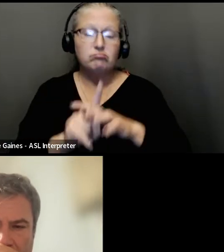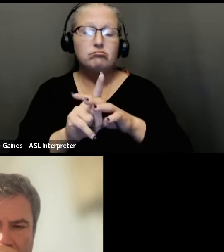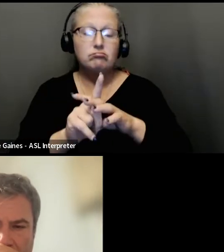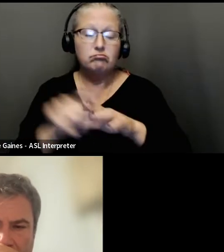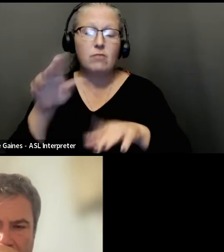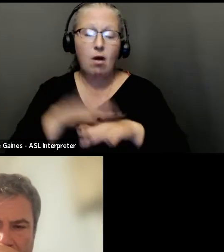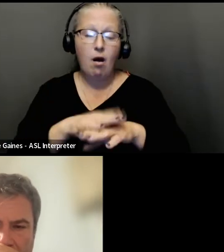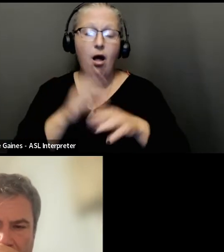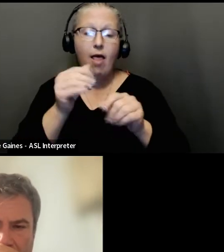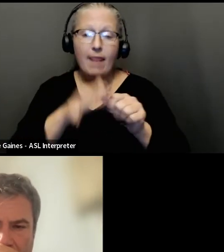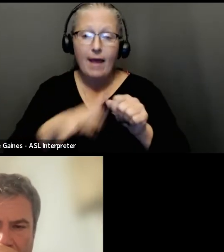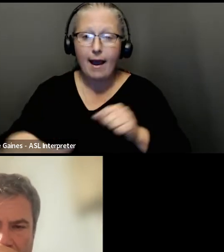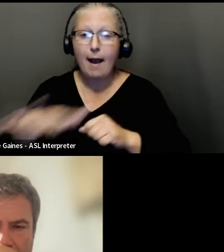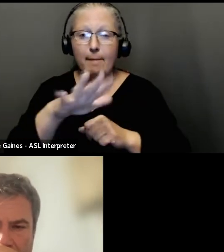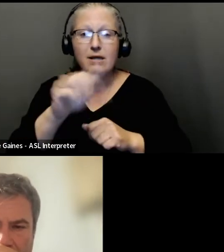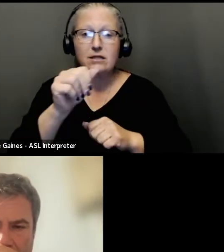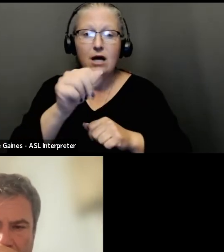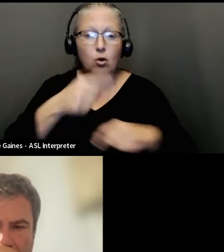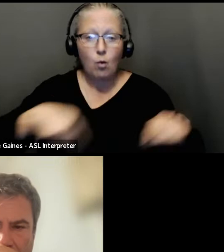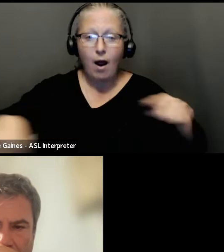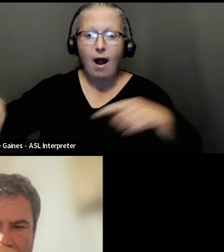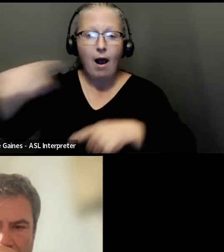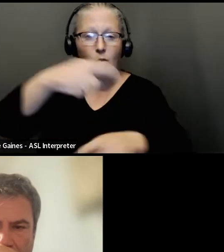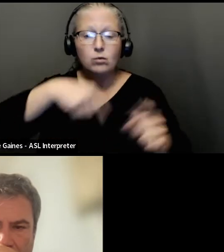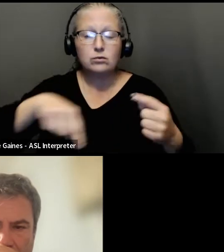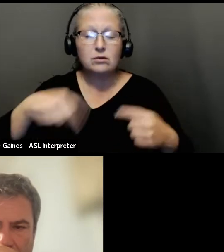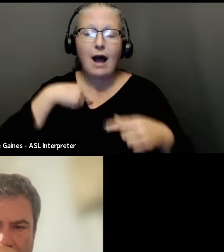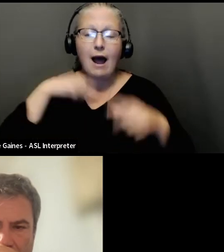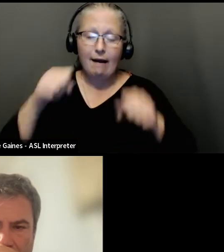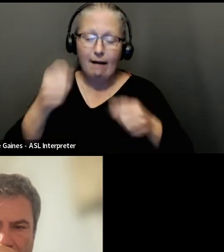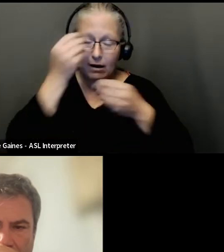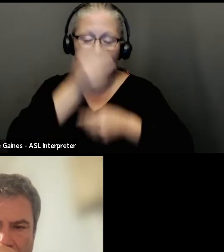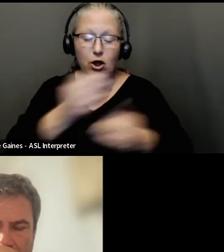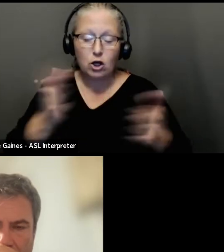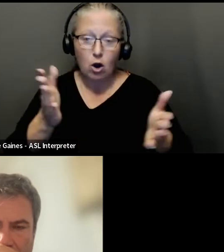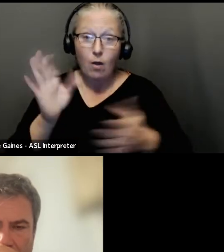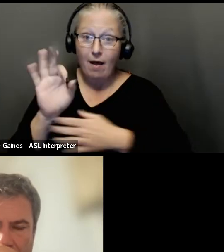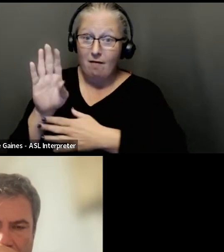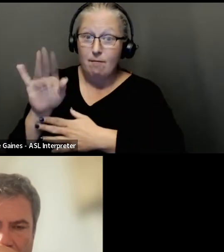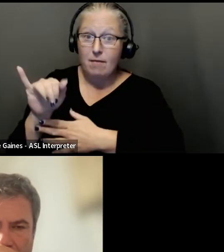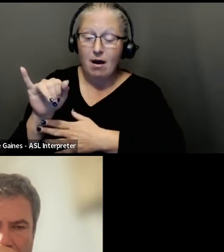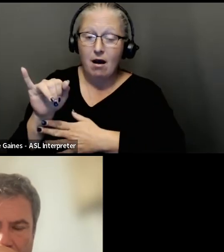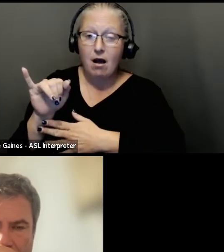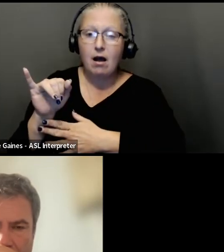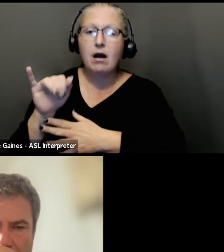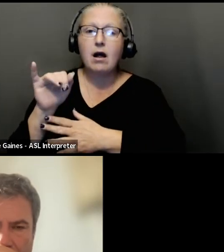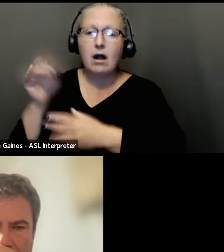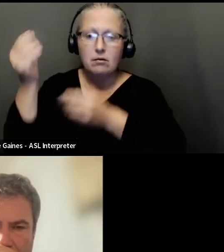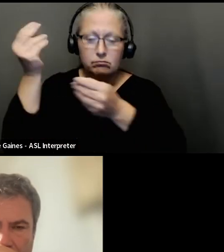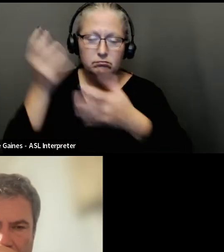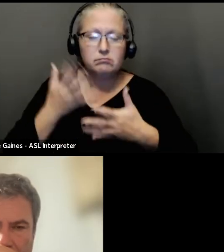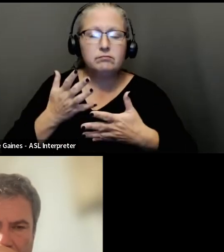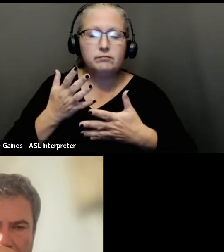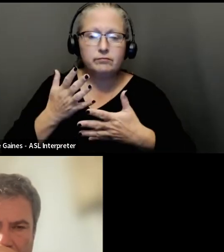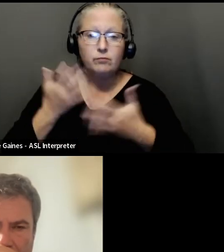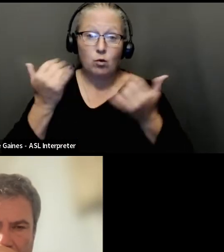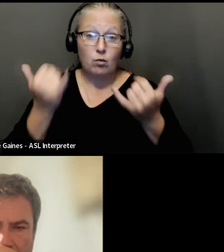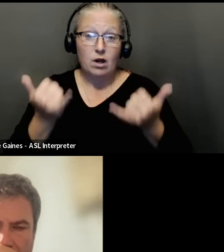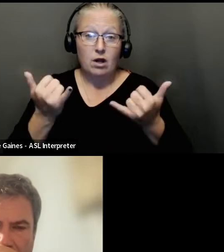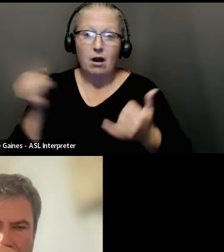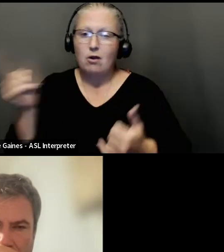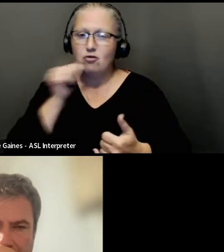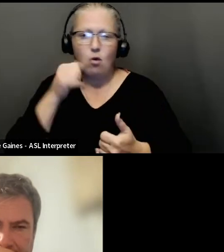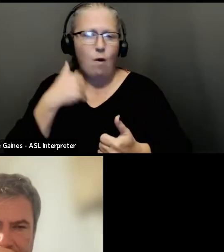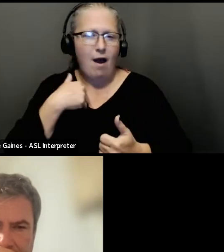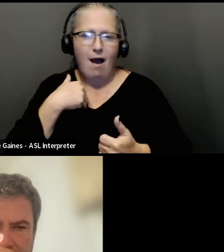on our campuses and around our campuses. I can share that through the FBI, it was communicated to me that at this point, they don't